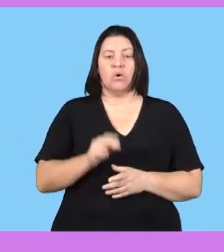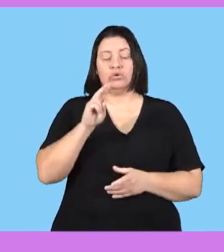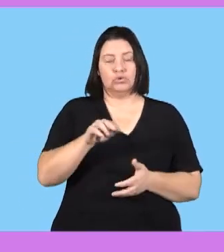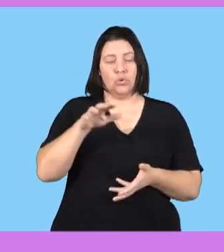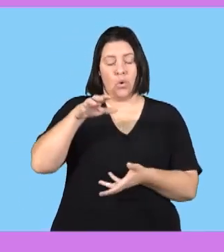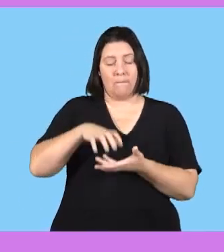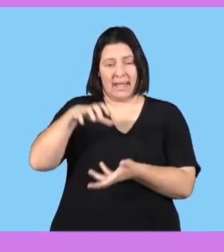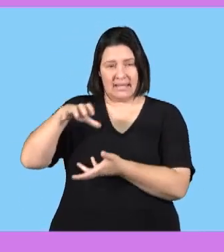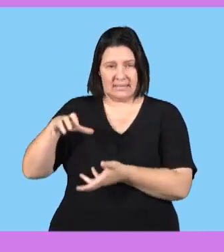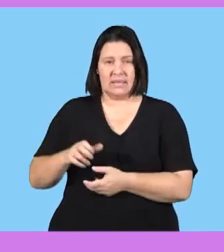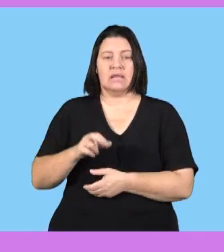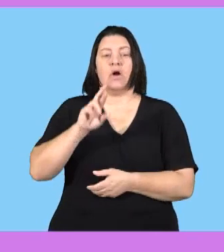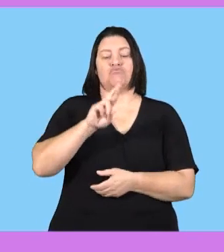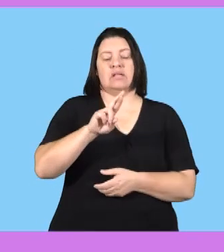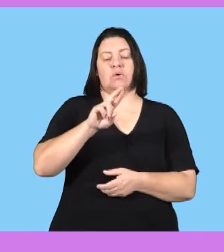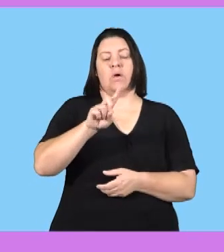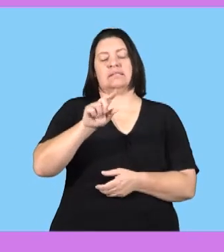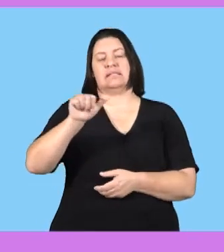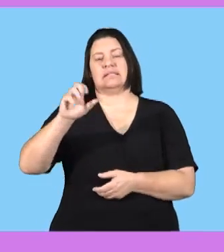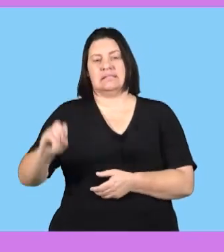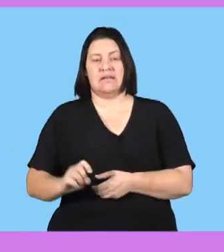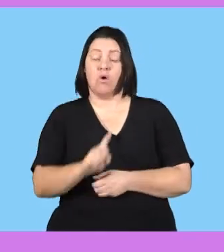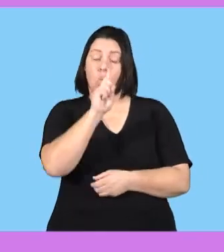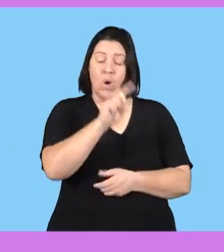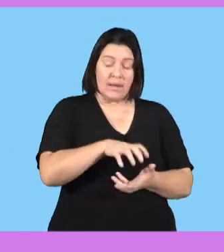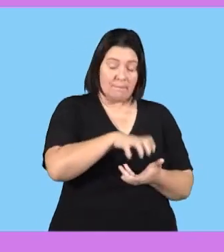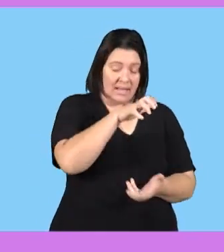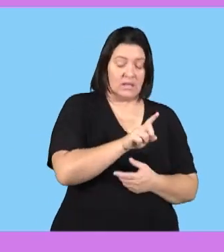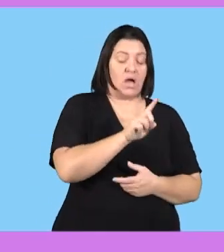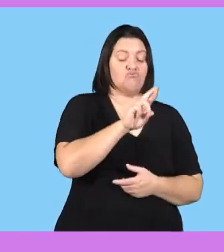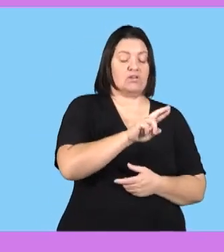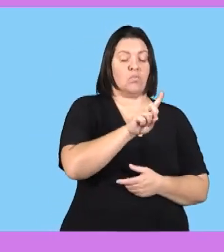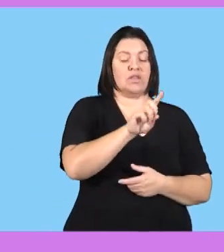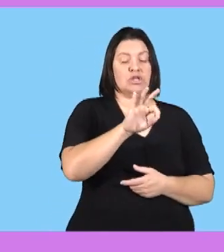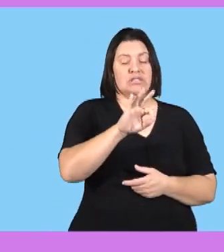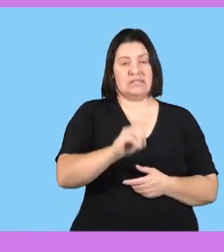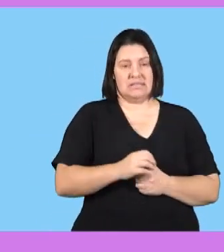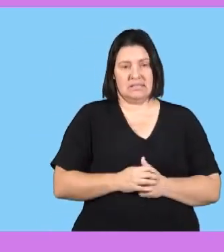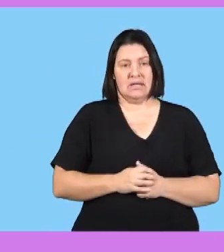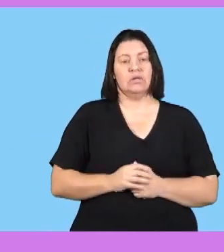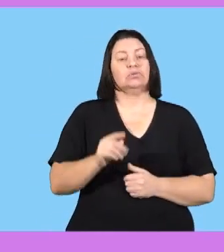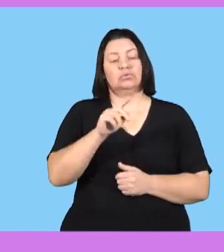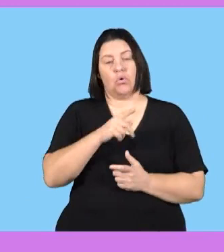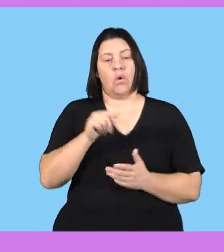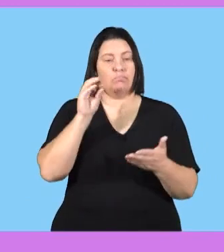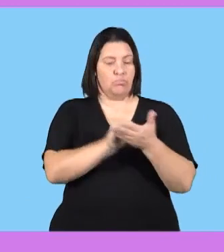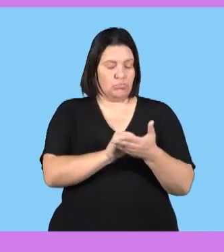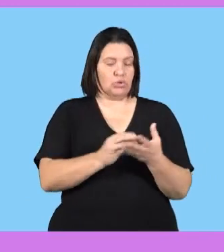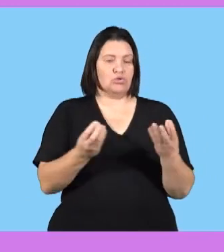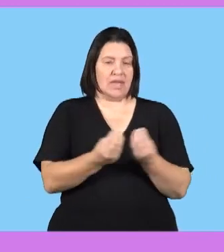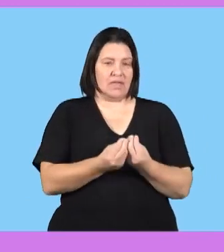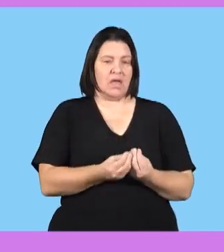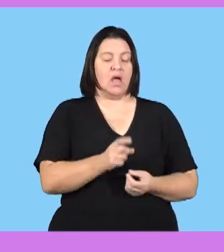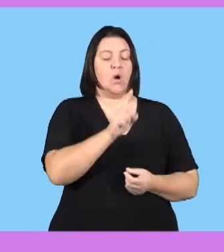two packets, we said it's 160. For one packet, it's 130. So we can press the